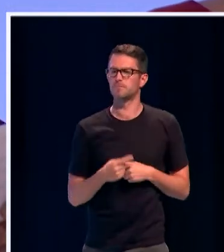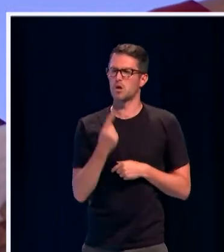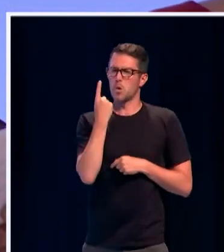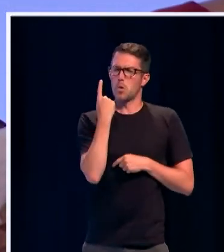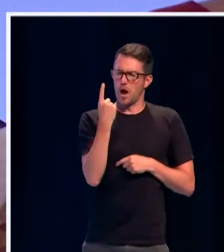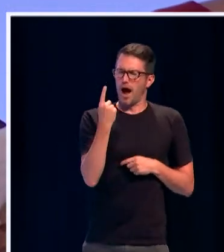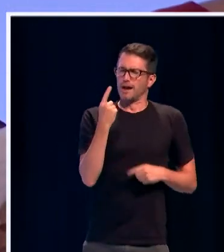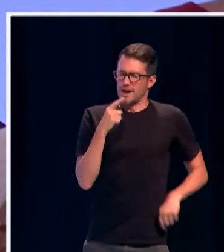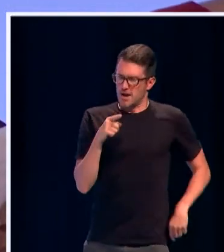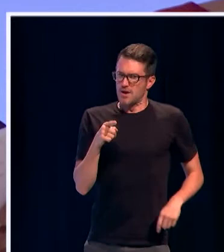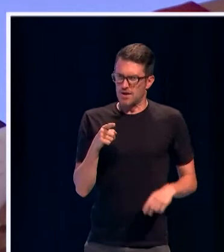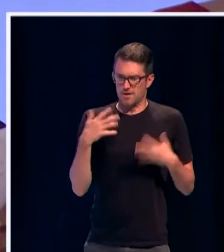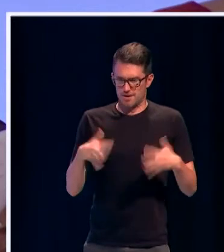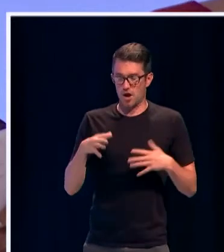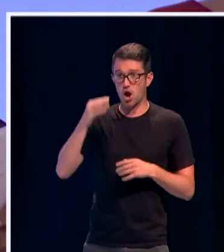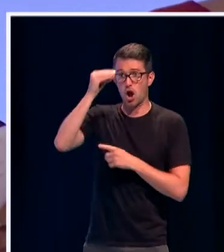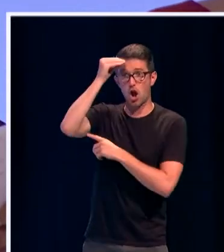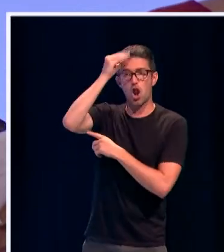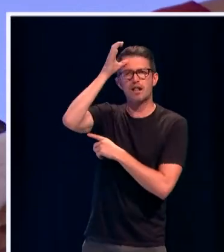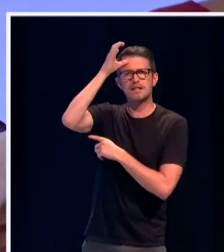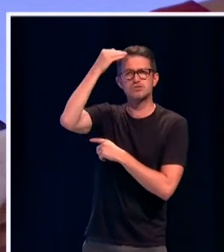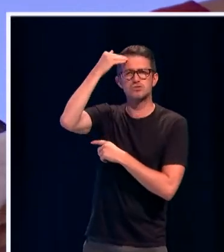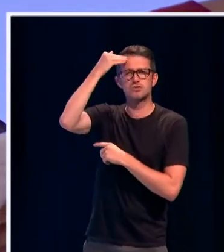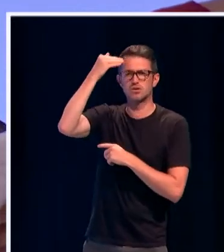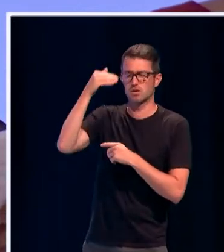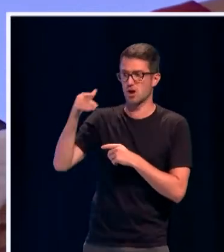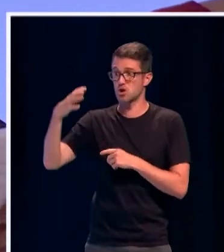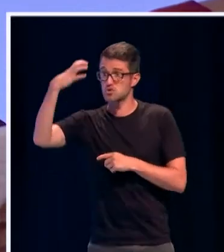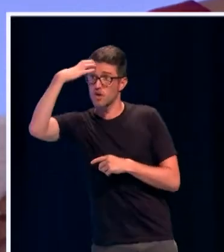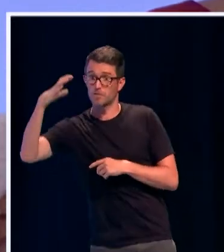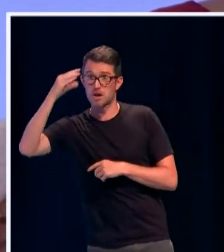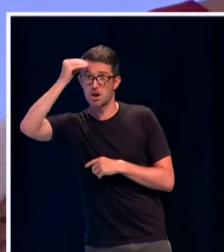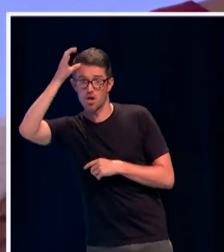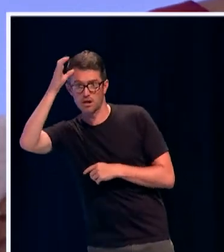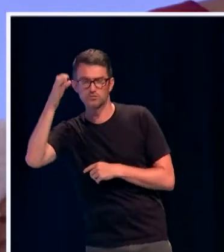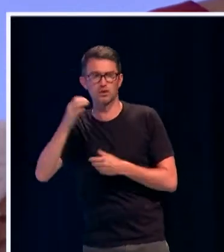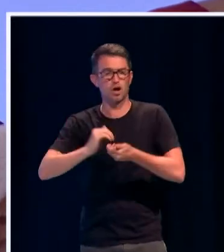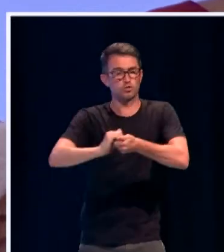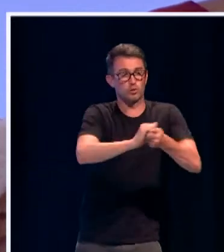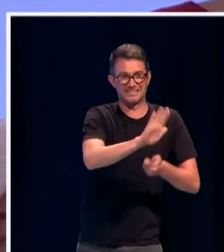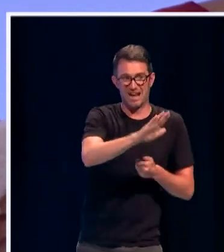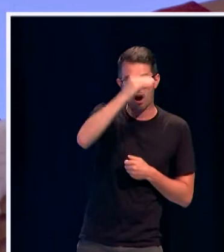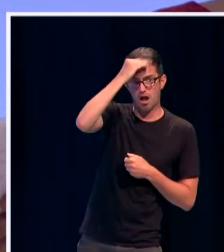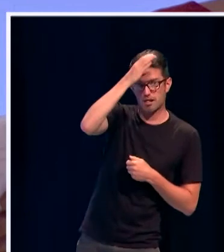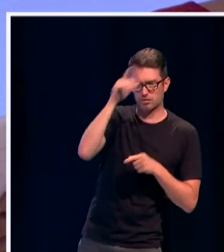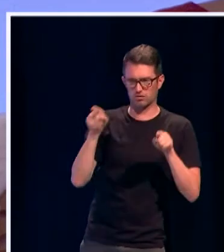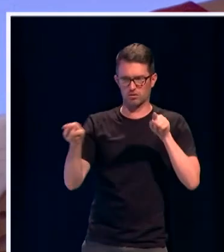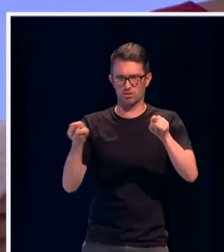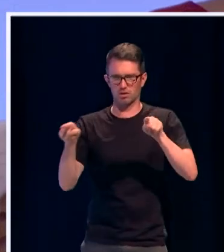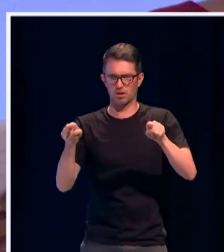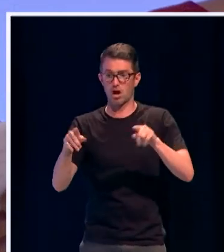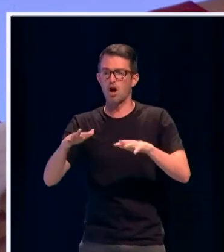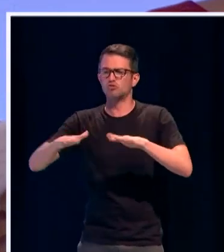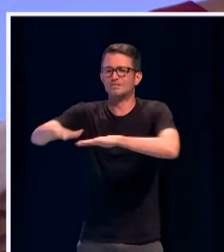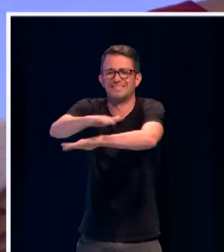between government staff and organizations of the civil society, in particular disabled people